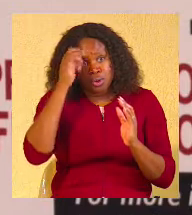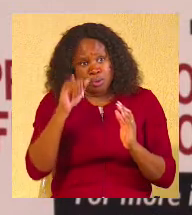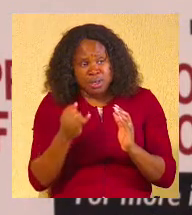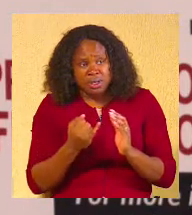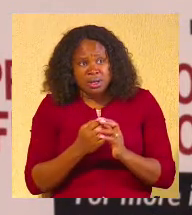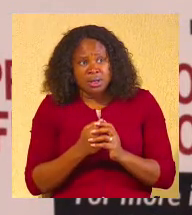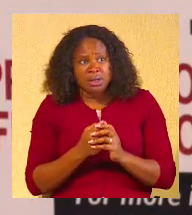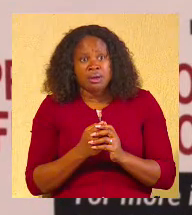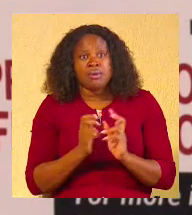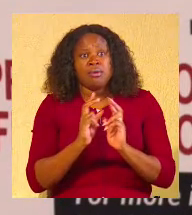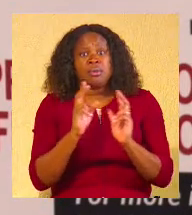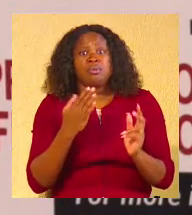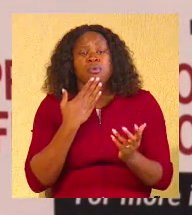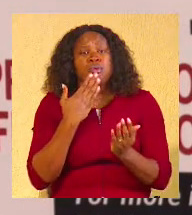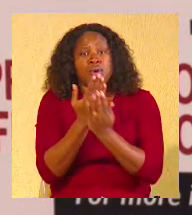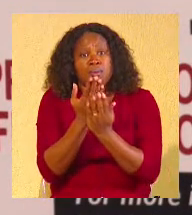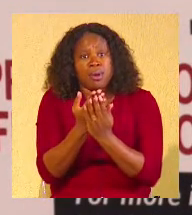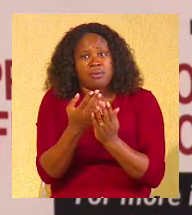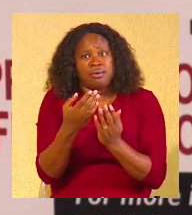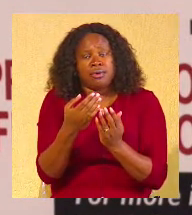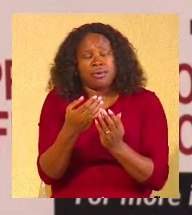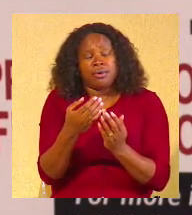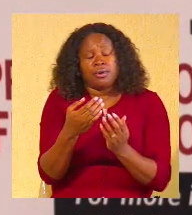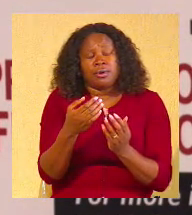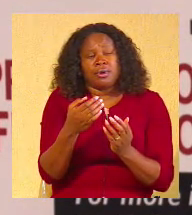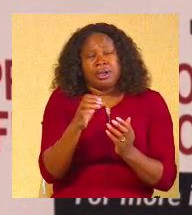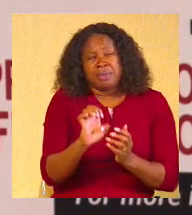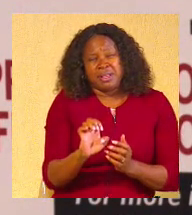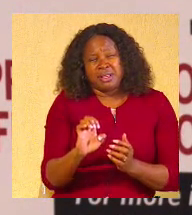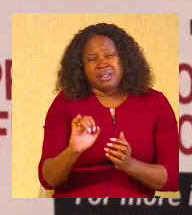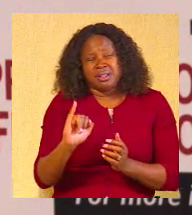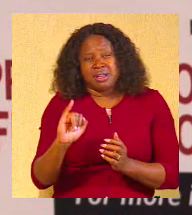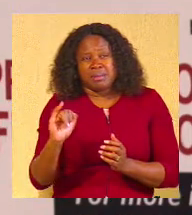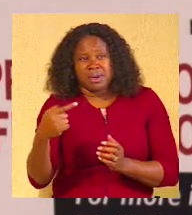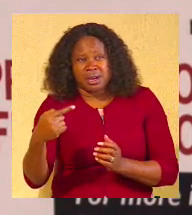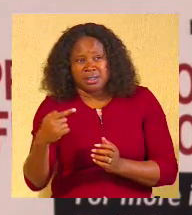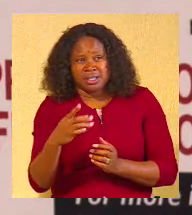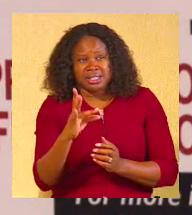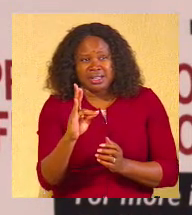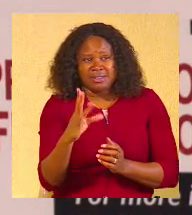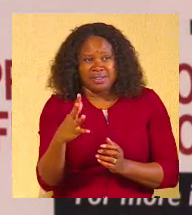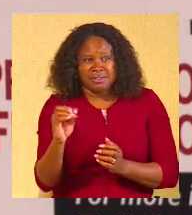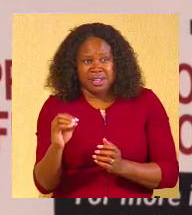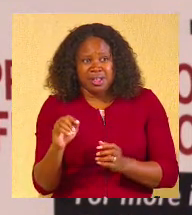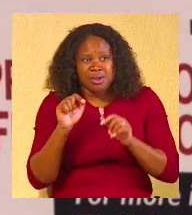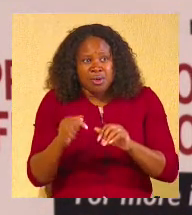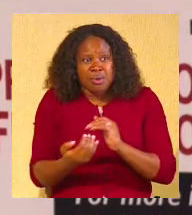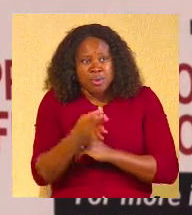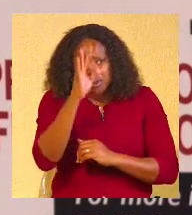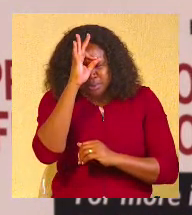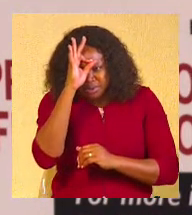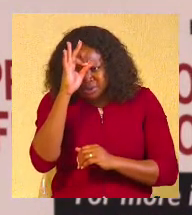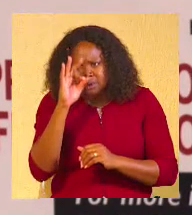or that were rejected via this grant money. And we were chased by the police this morning. The councillors